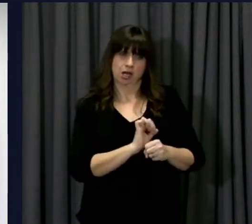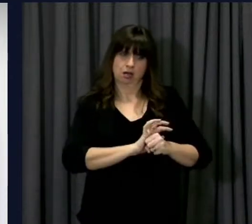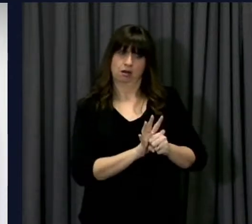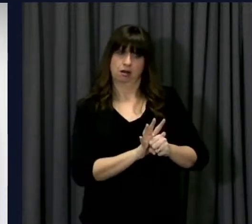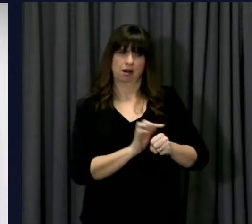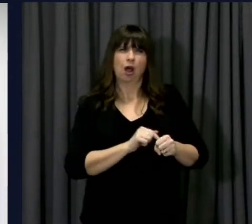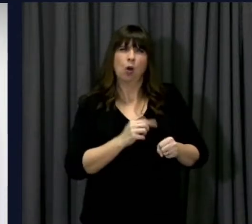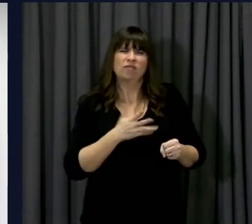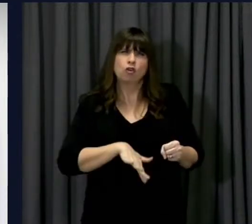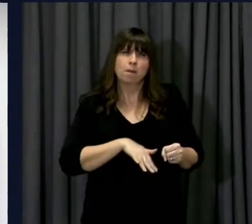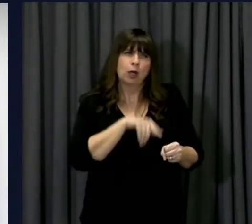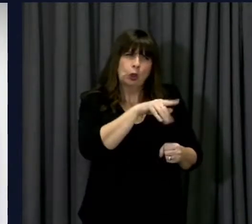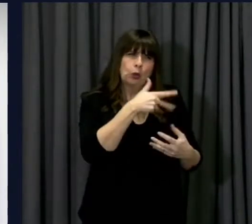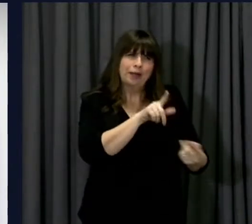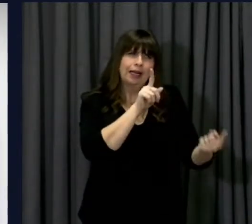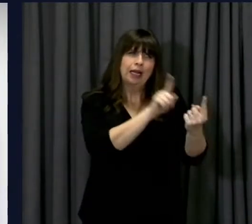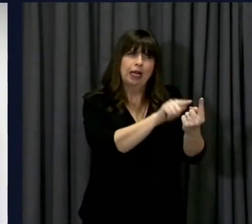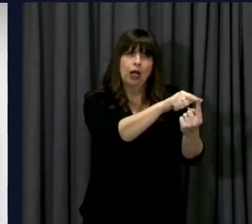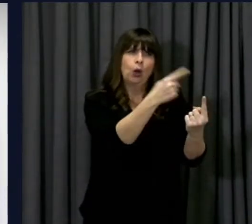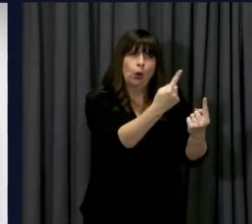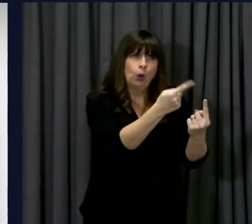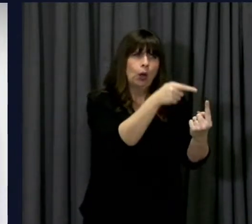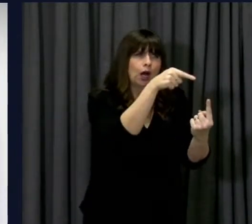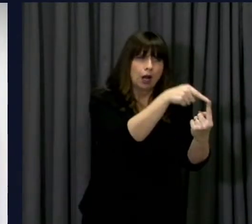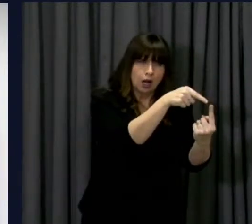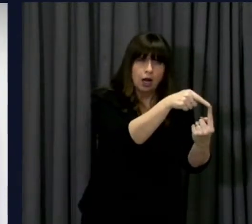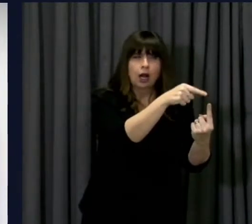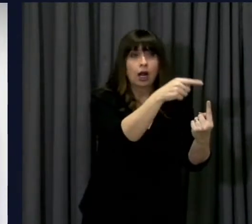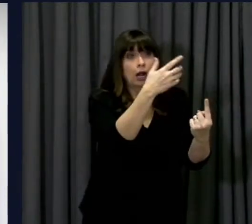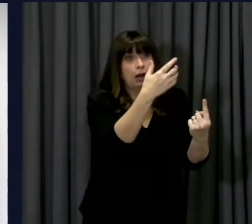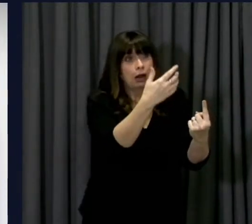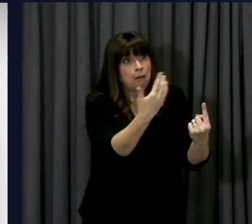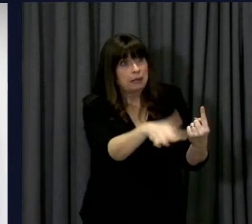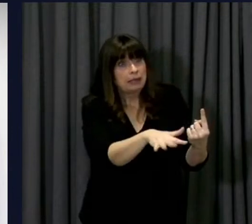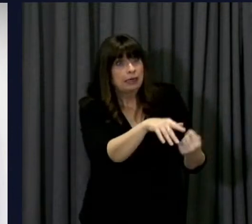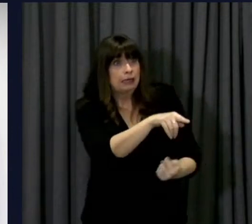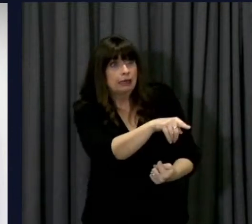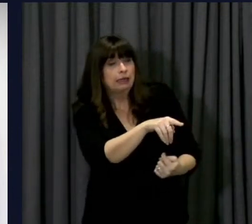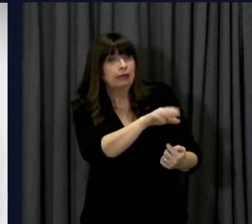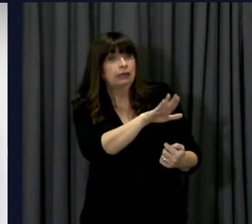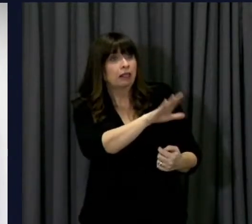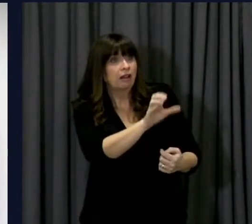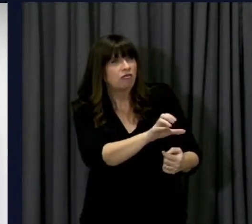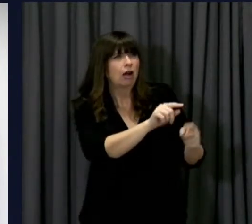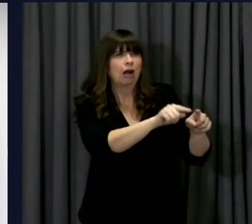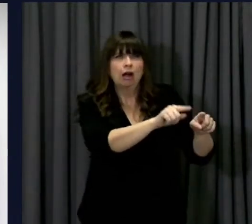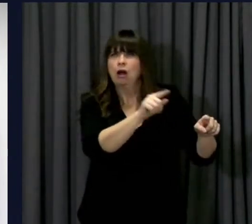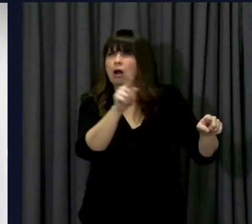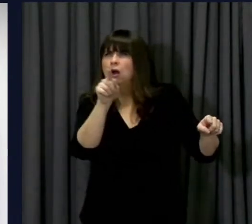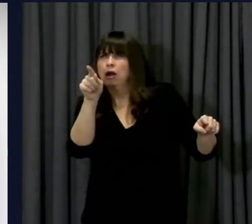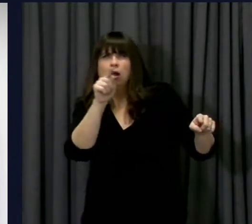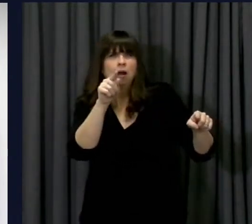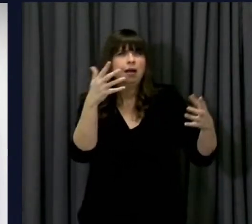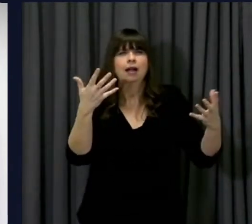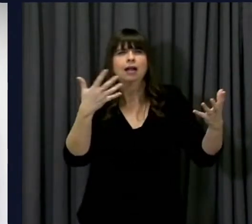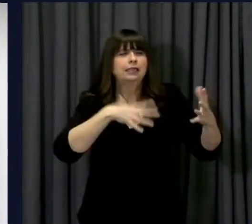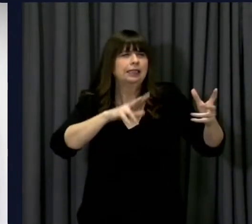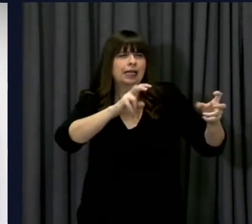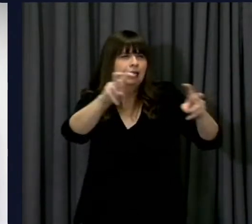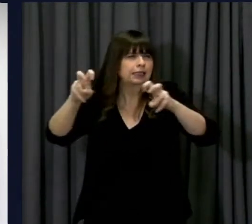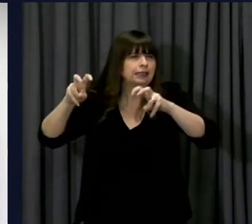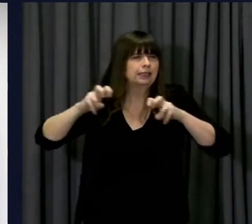different points of contact earlier on. So that's why the investigation is taking place, because we need to answer that